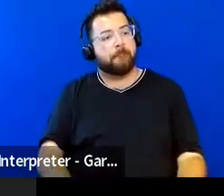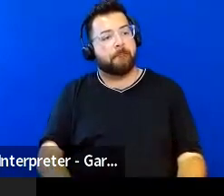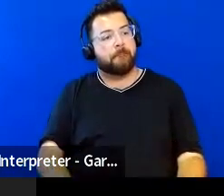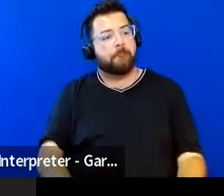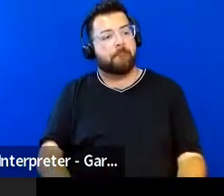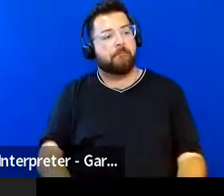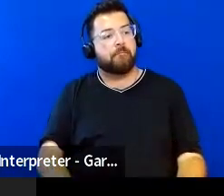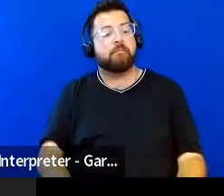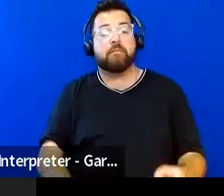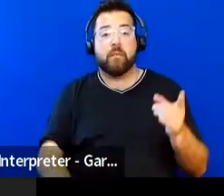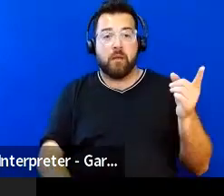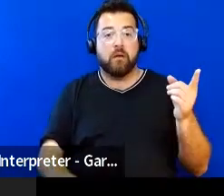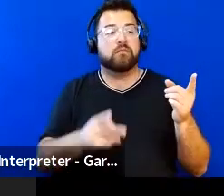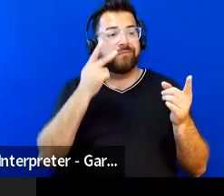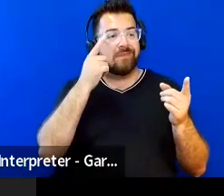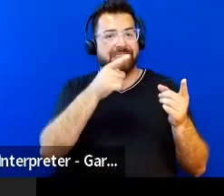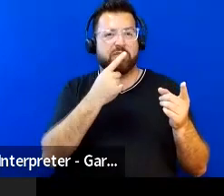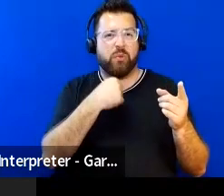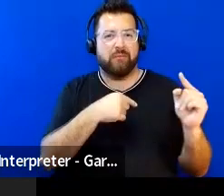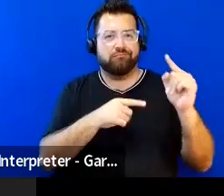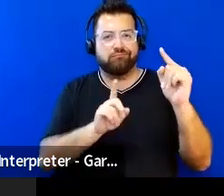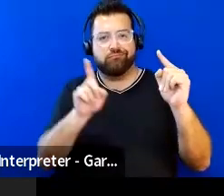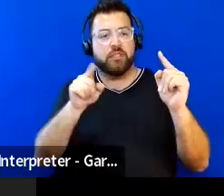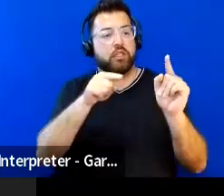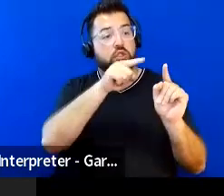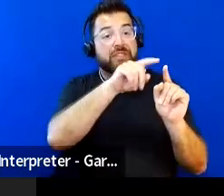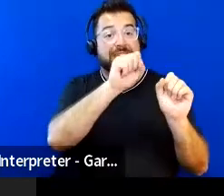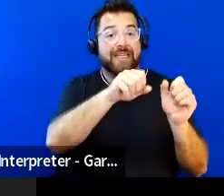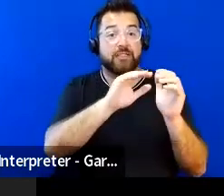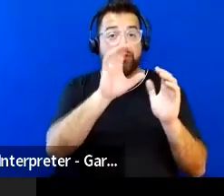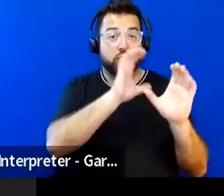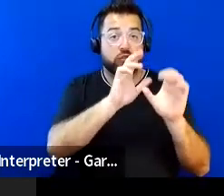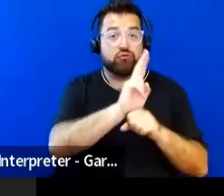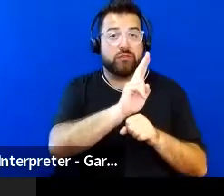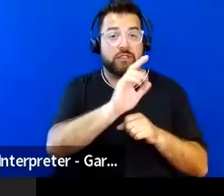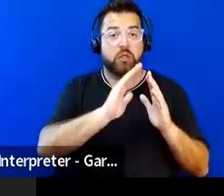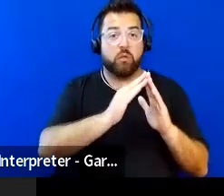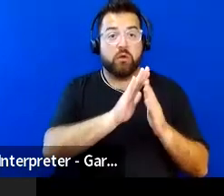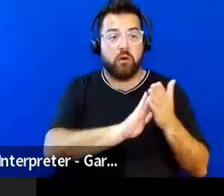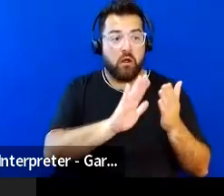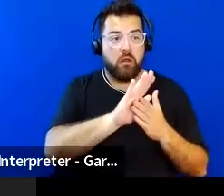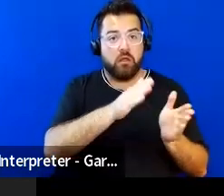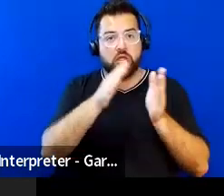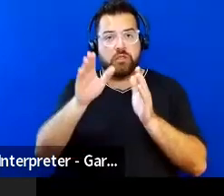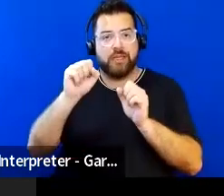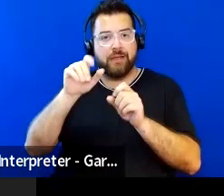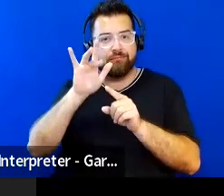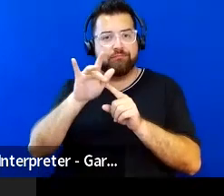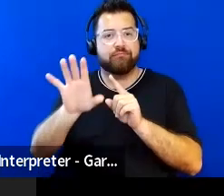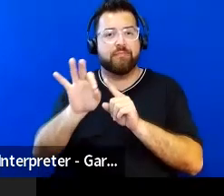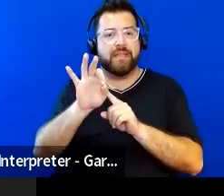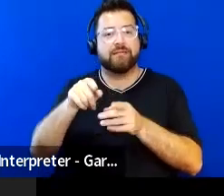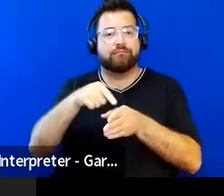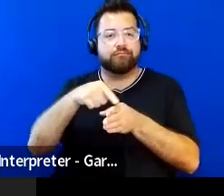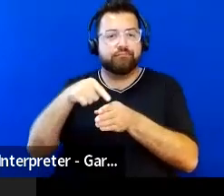So you can search by community college, and then you can put the discipline, and then you can just kind of